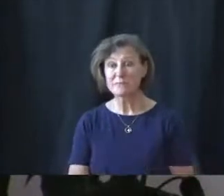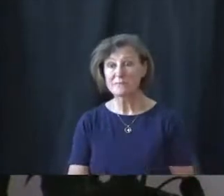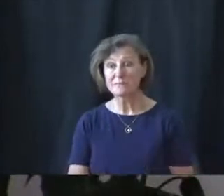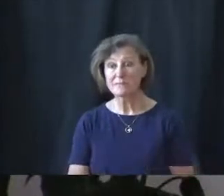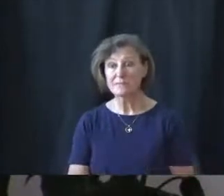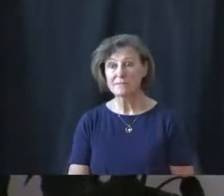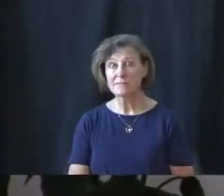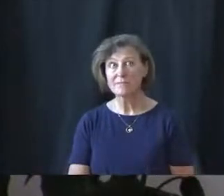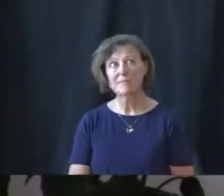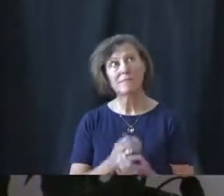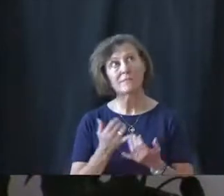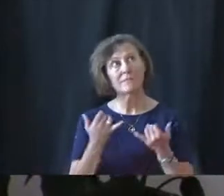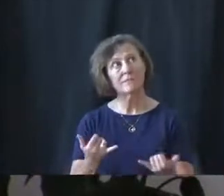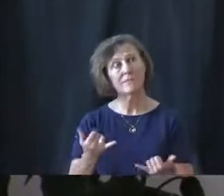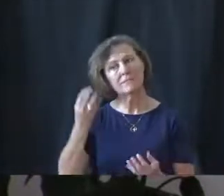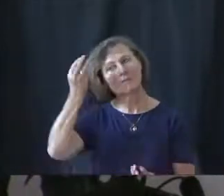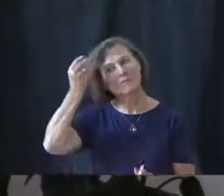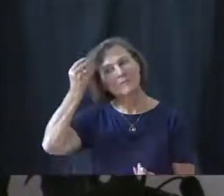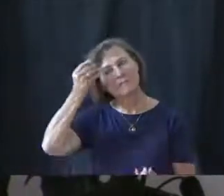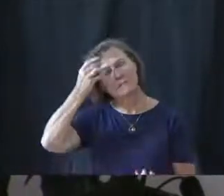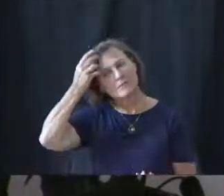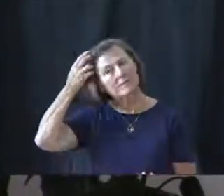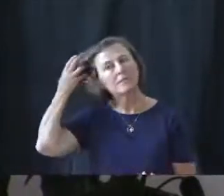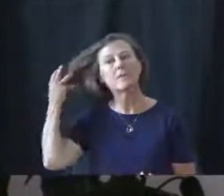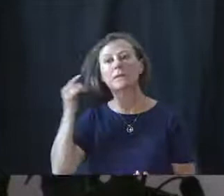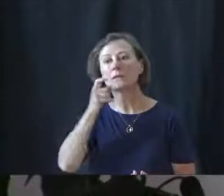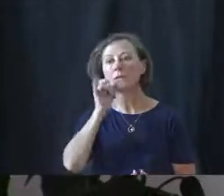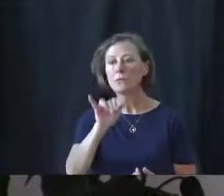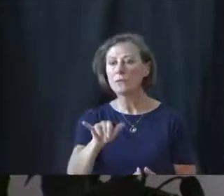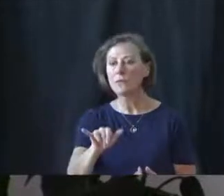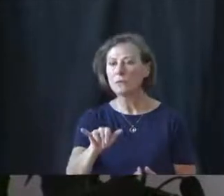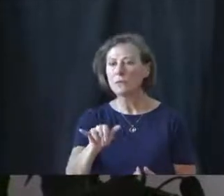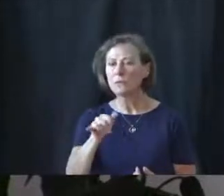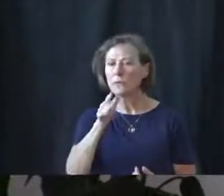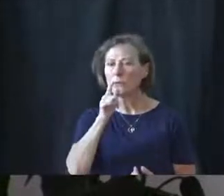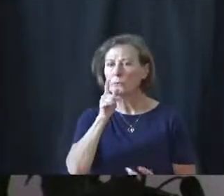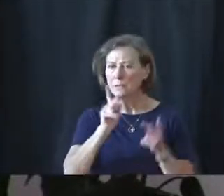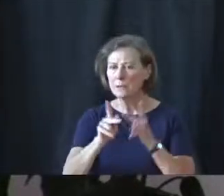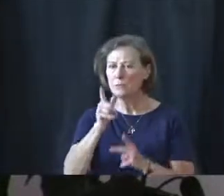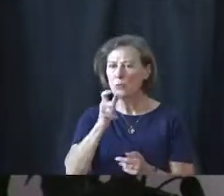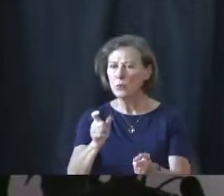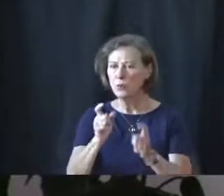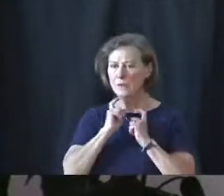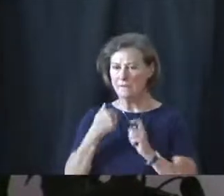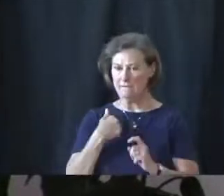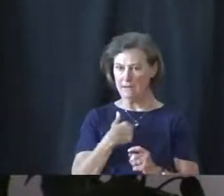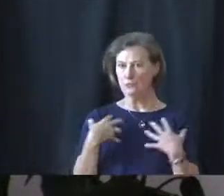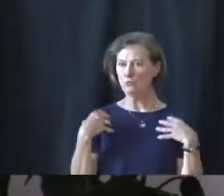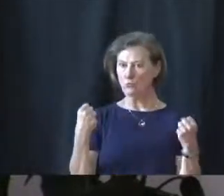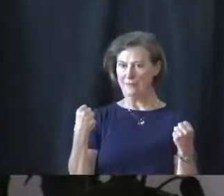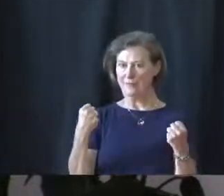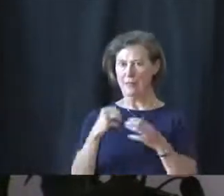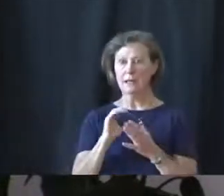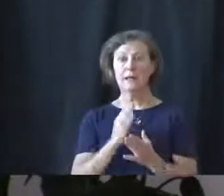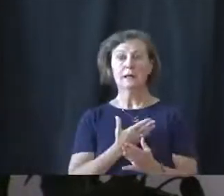Let us think for a moment of those who gave us strength in our lives.